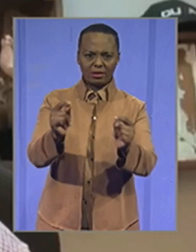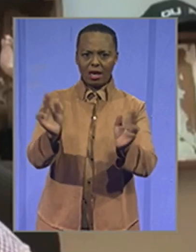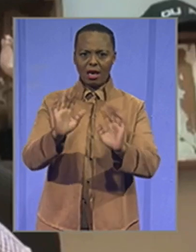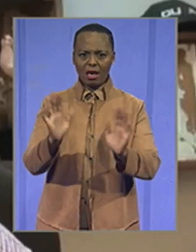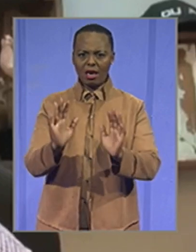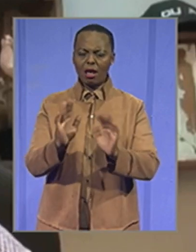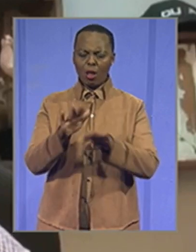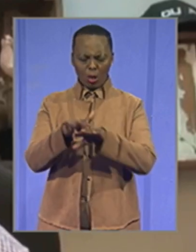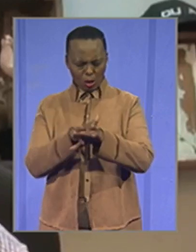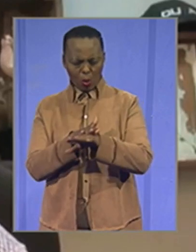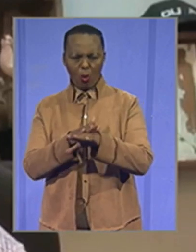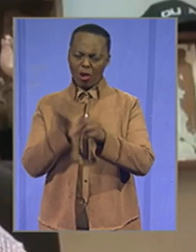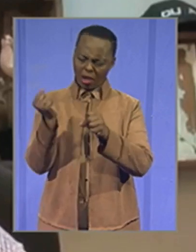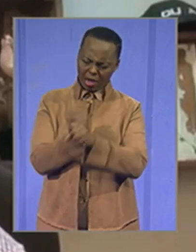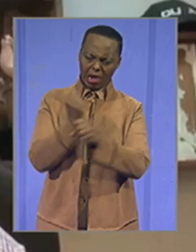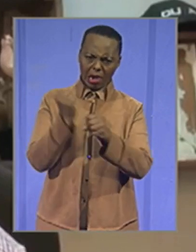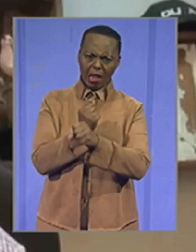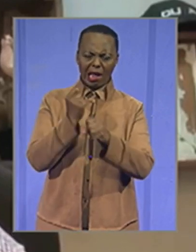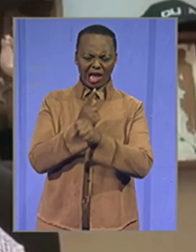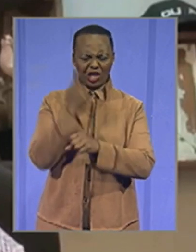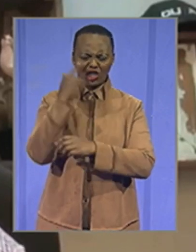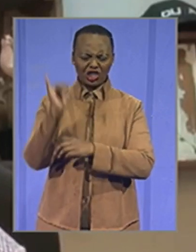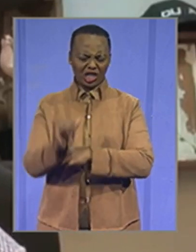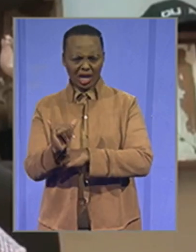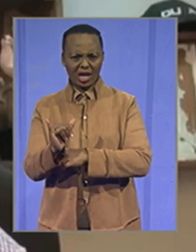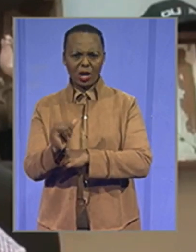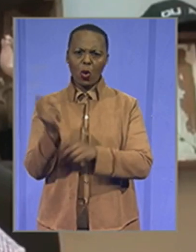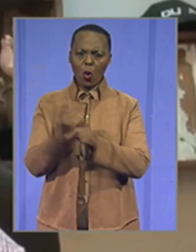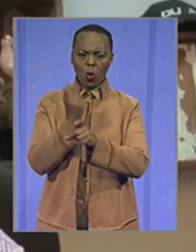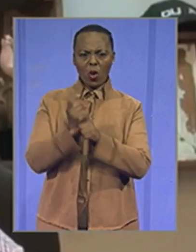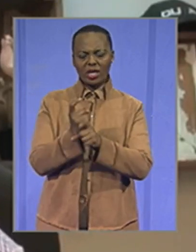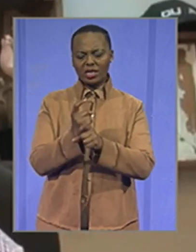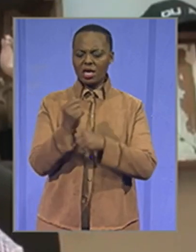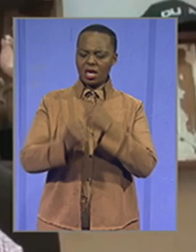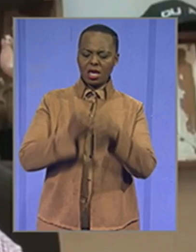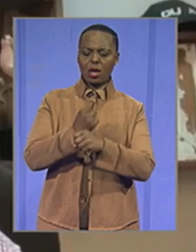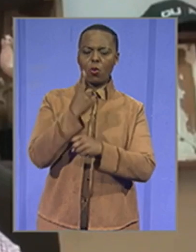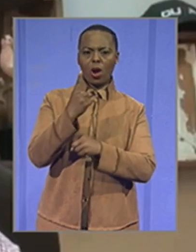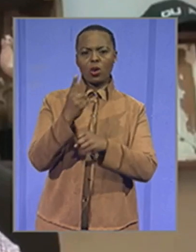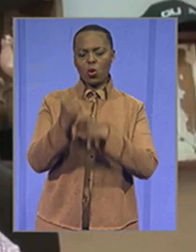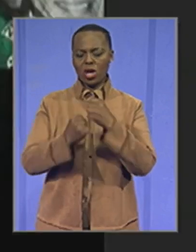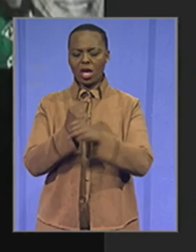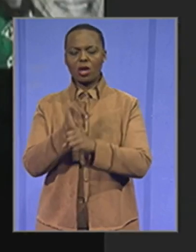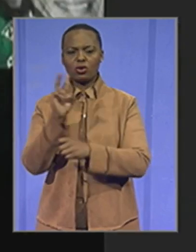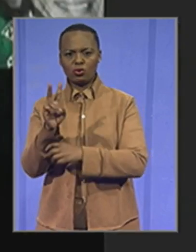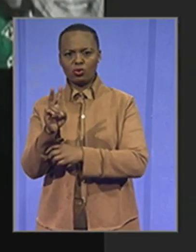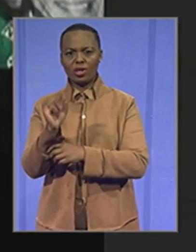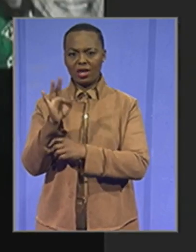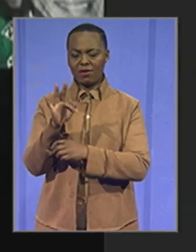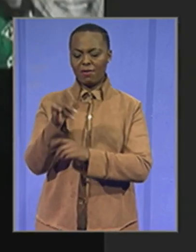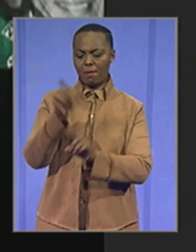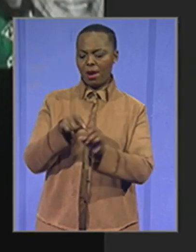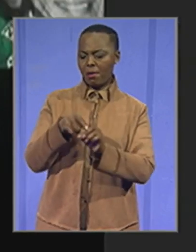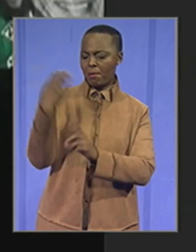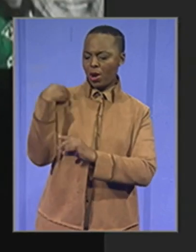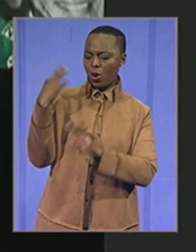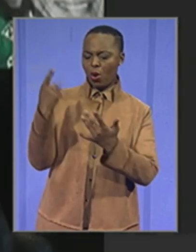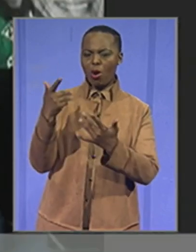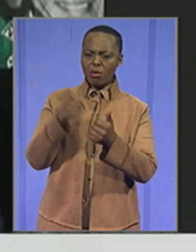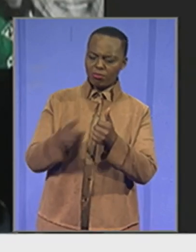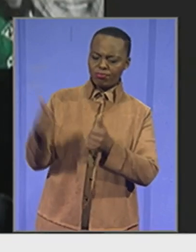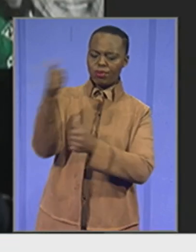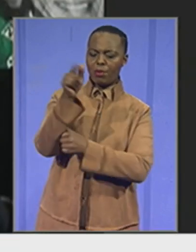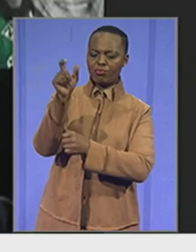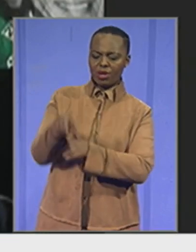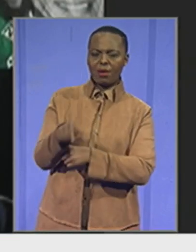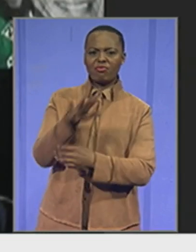and they should happen every year or every 2 years with people in positions of power. Make it public, because that's how